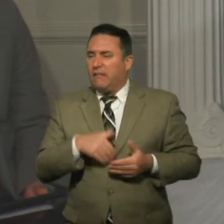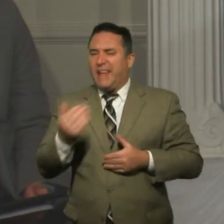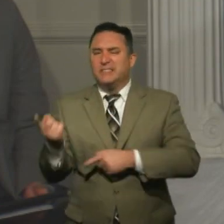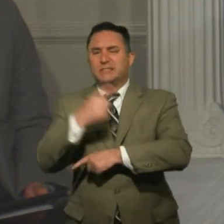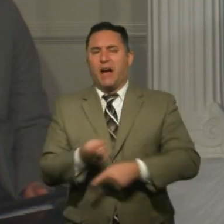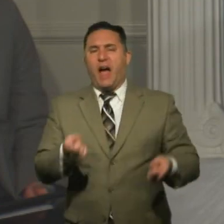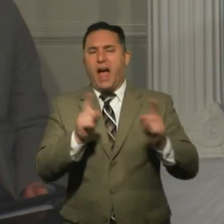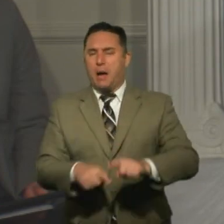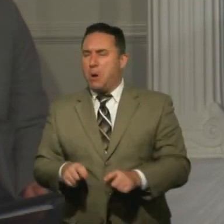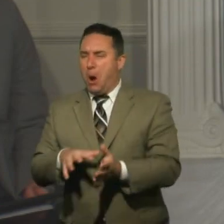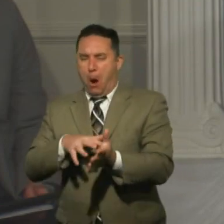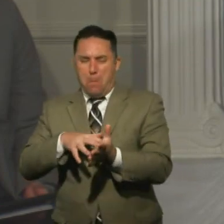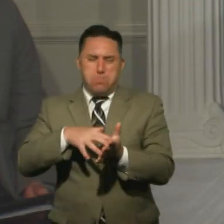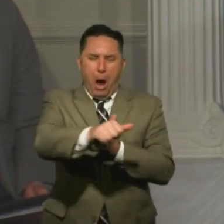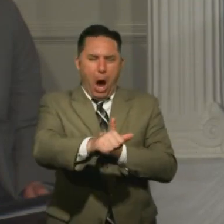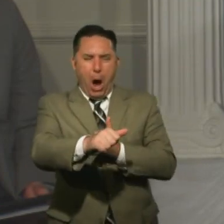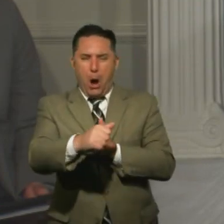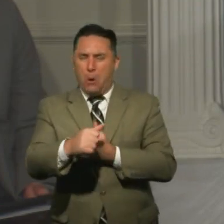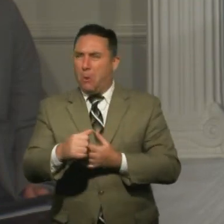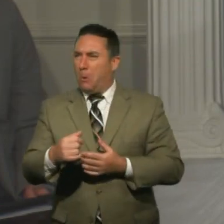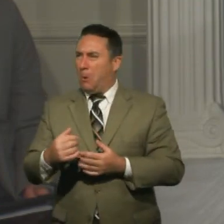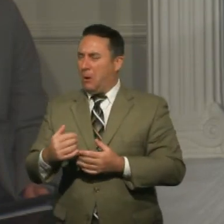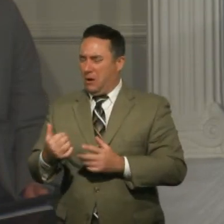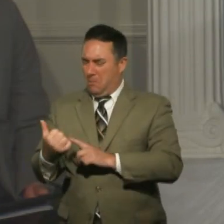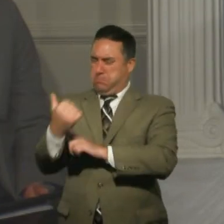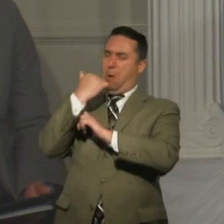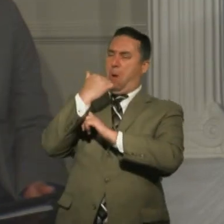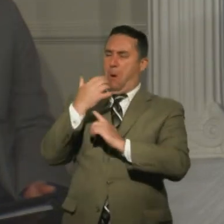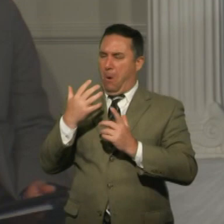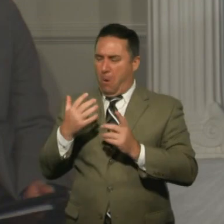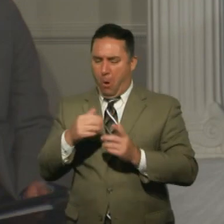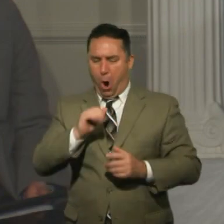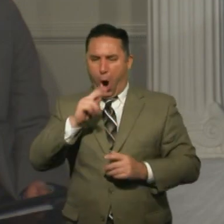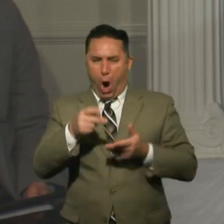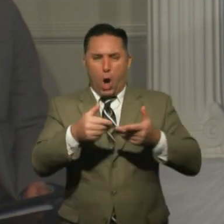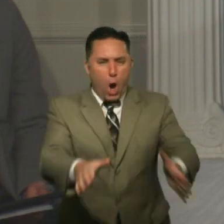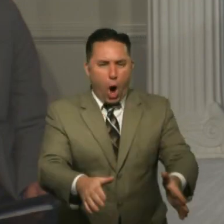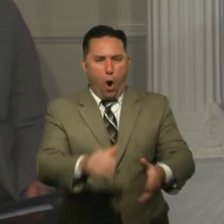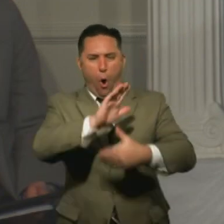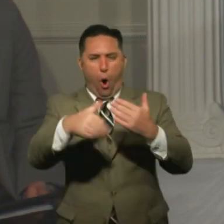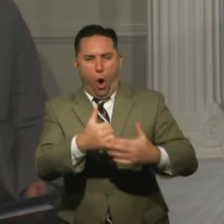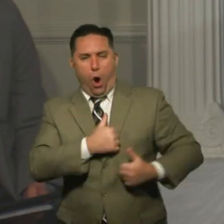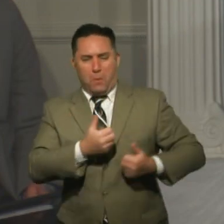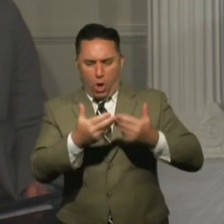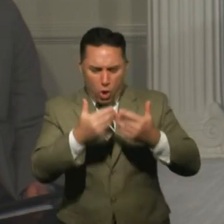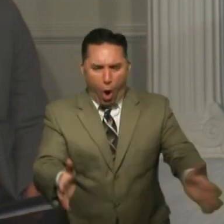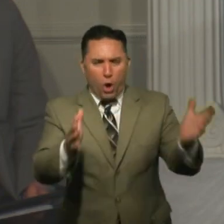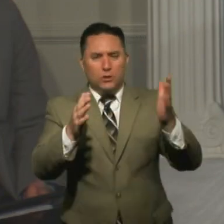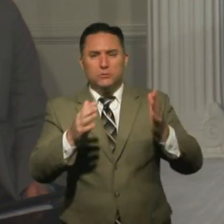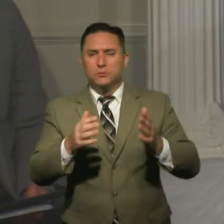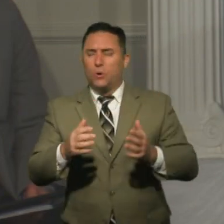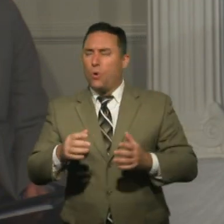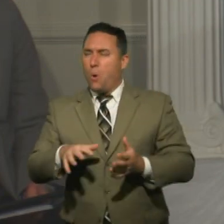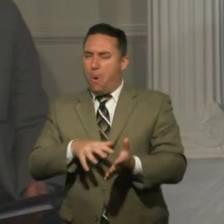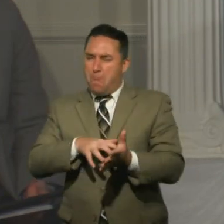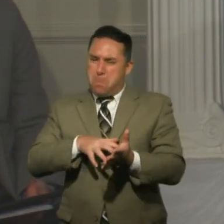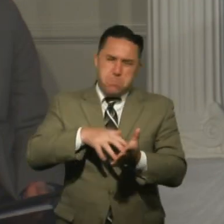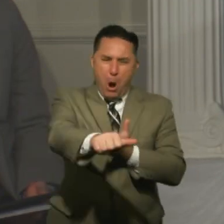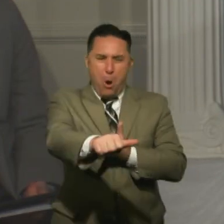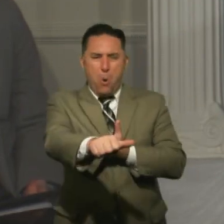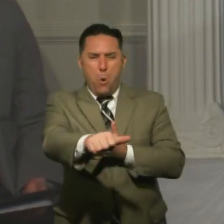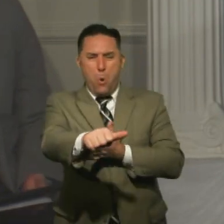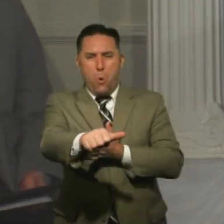were just demolished. They were wiped out. They lost the ark. They lost all of their army. They were just absolutely